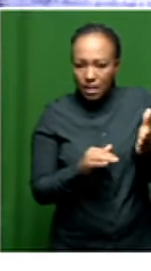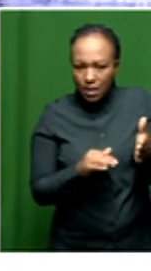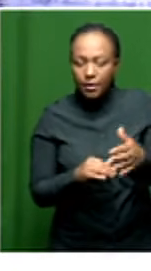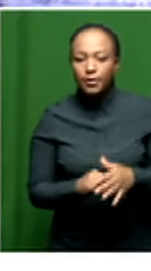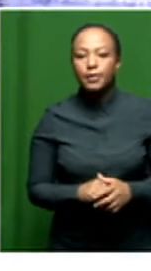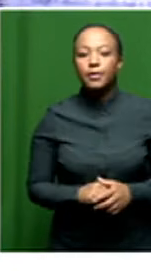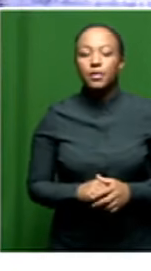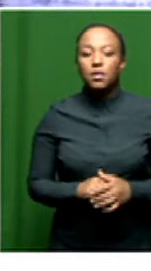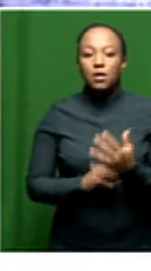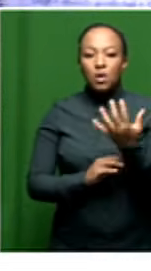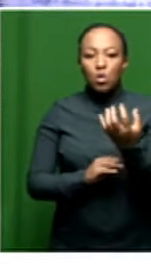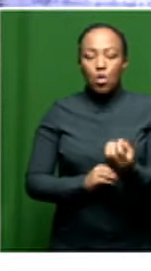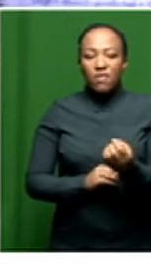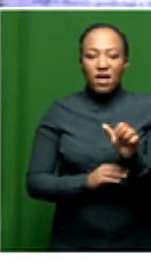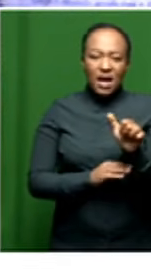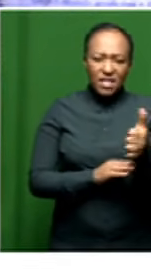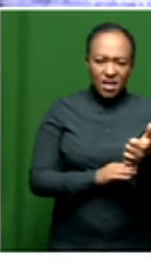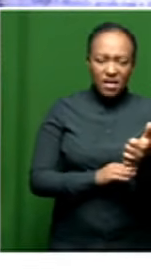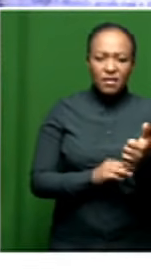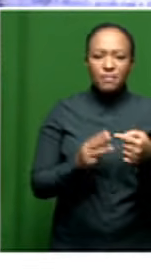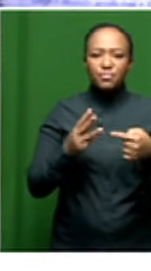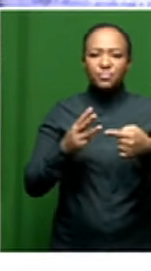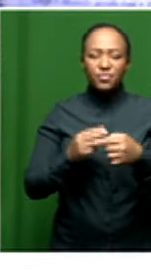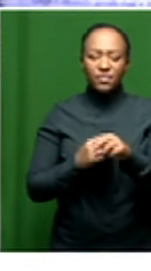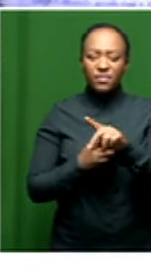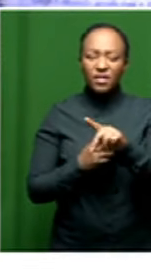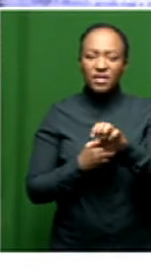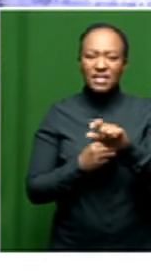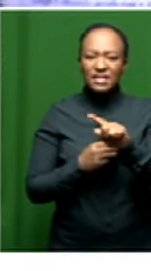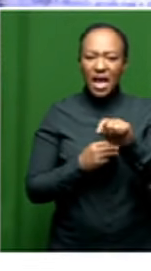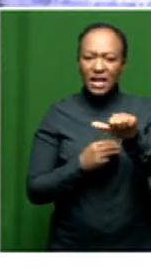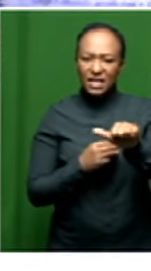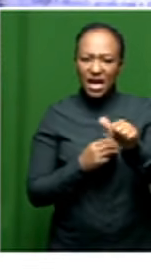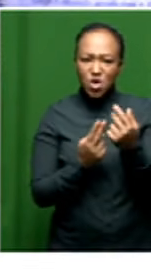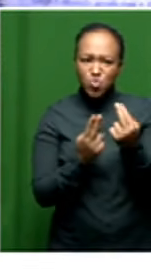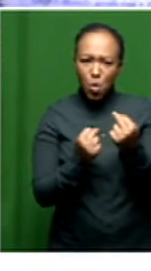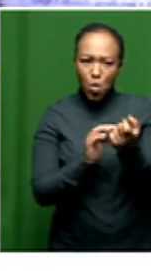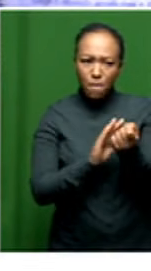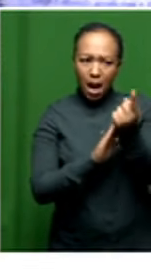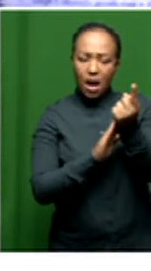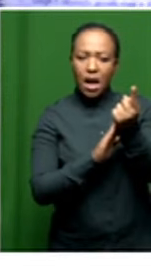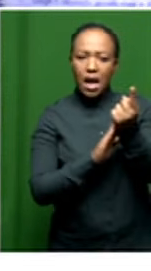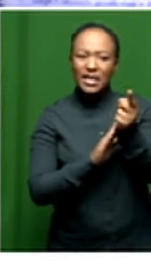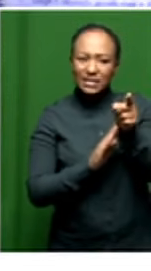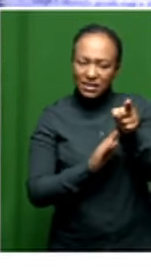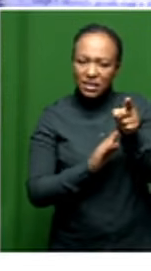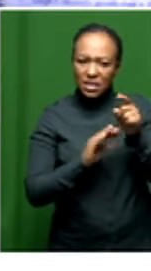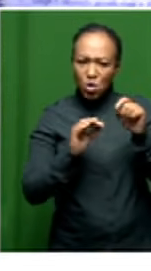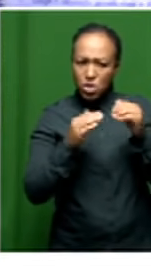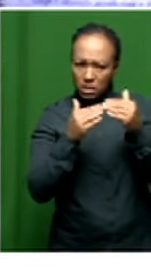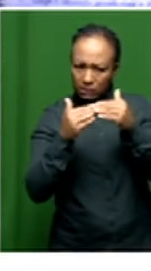this sublineage of the Delta variant that is being closely followed up, that is beginning